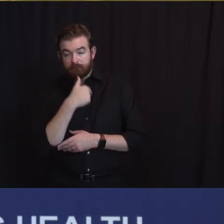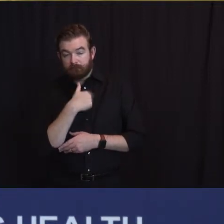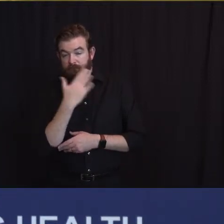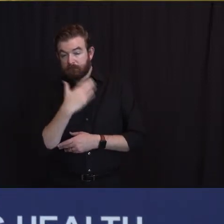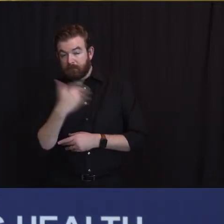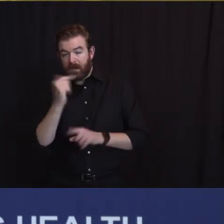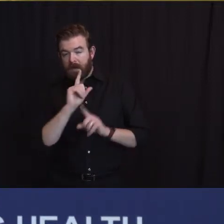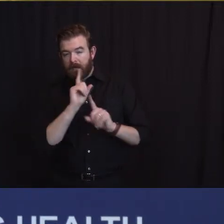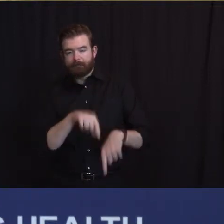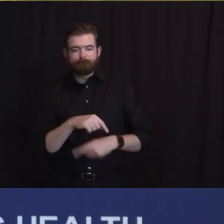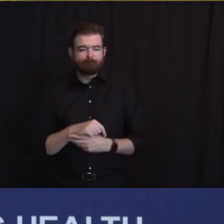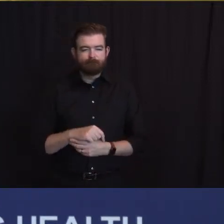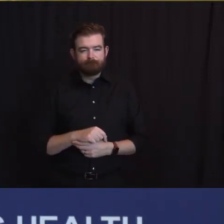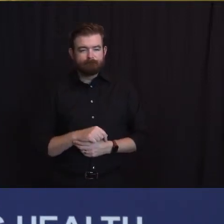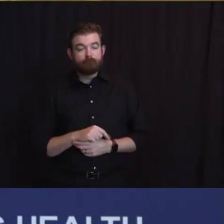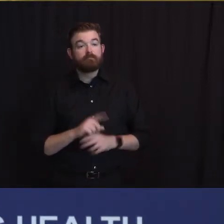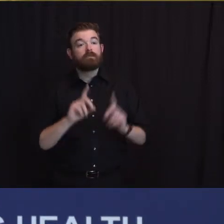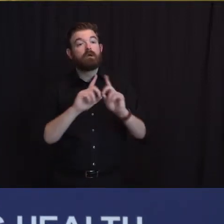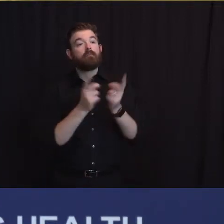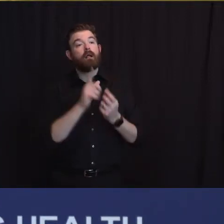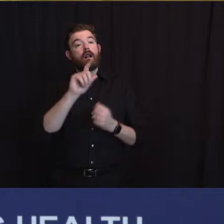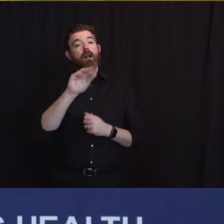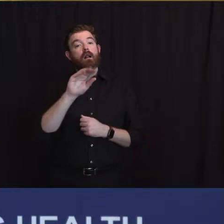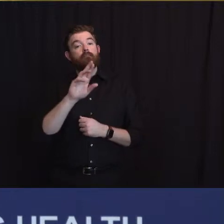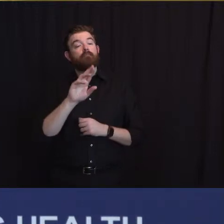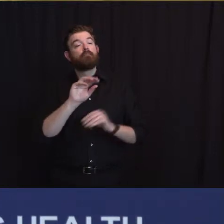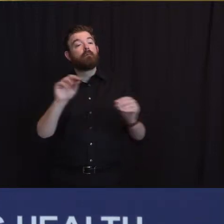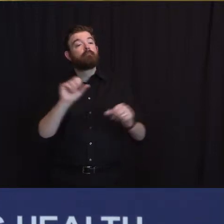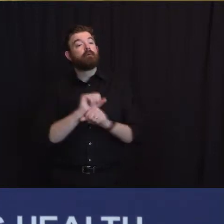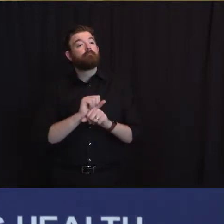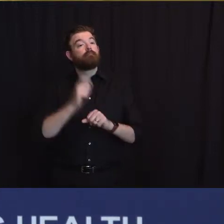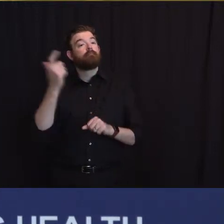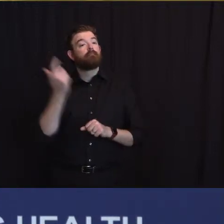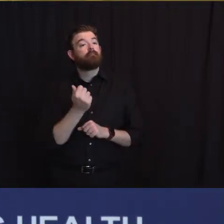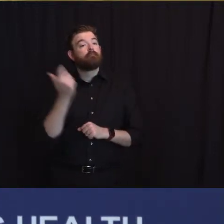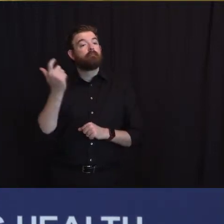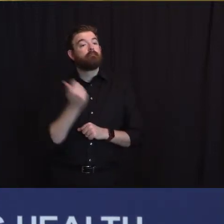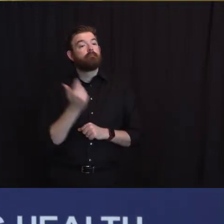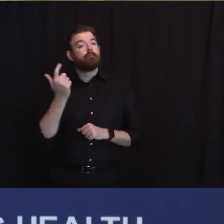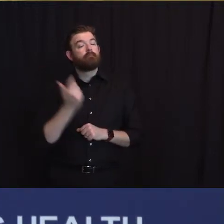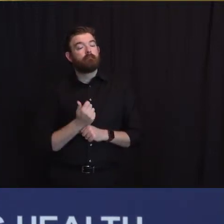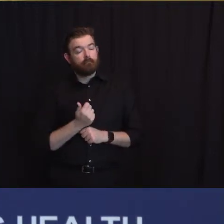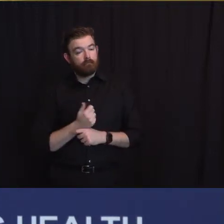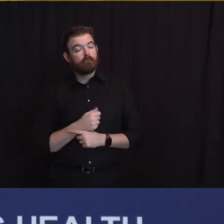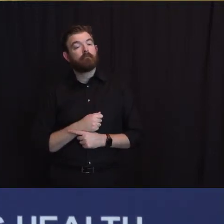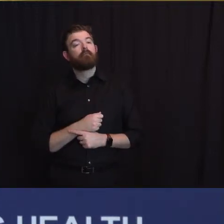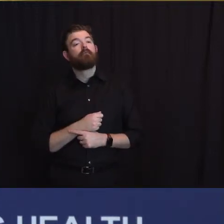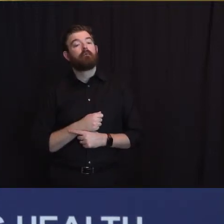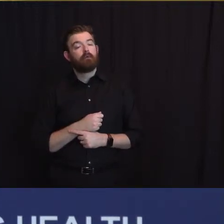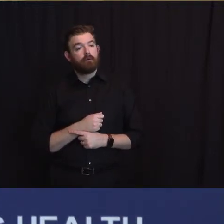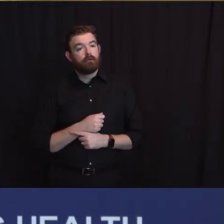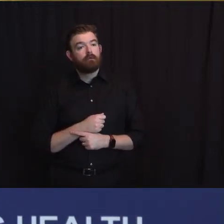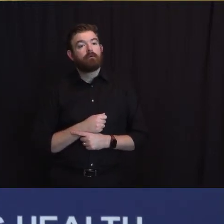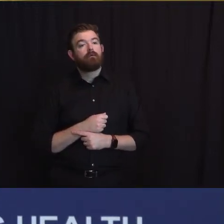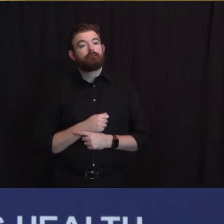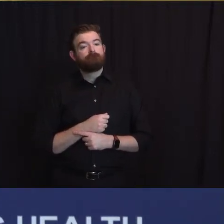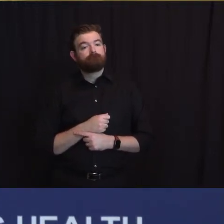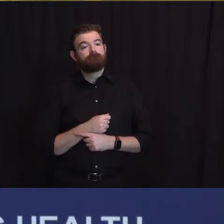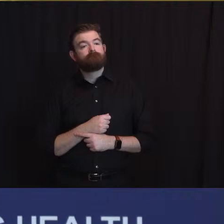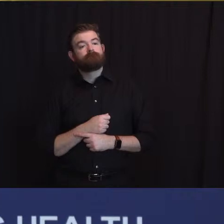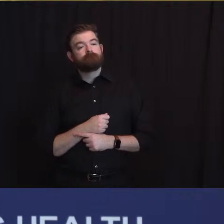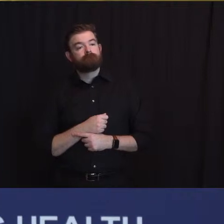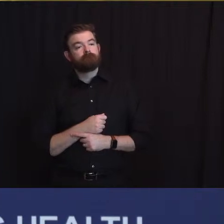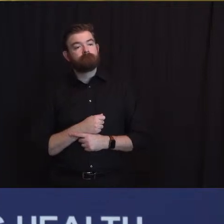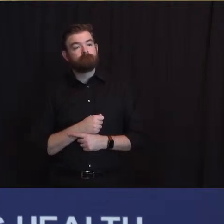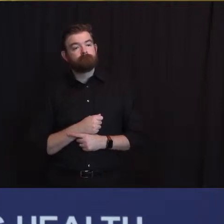longest tend to have the most amount of uniqueness associated, the most amount of, as they used to say, hair on them. I would love